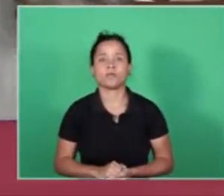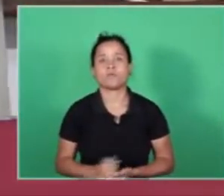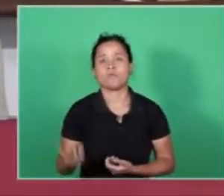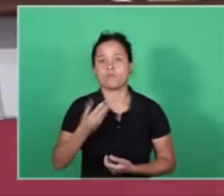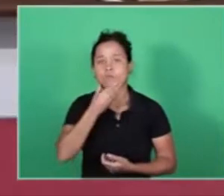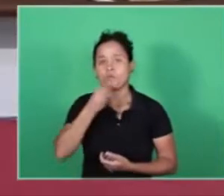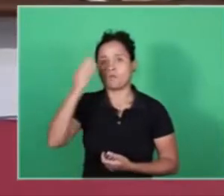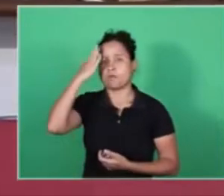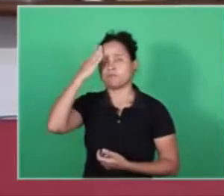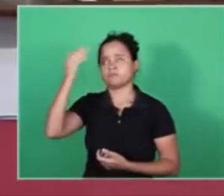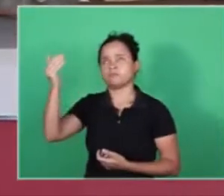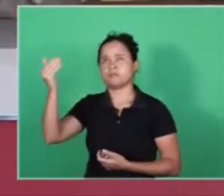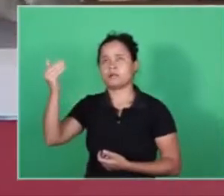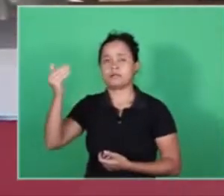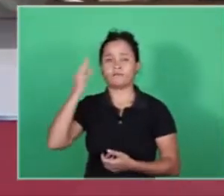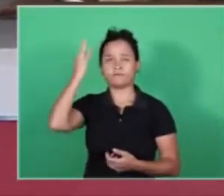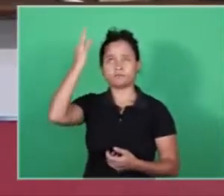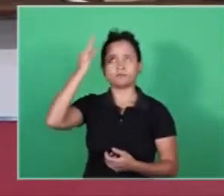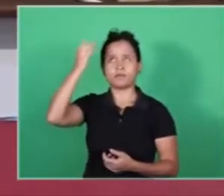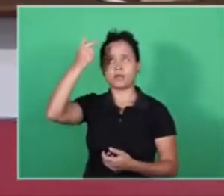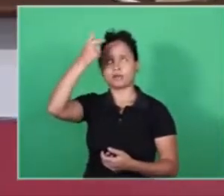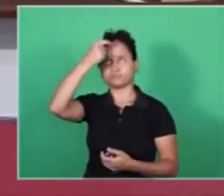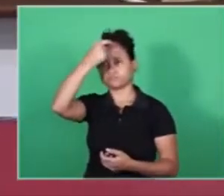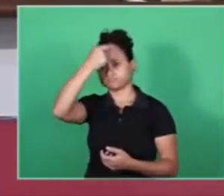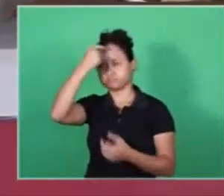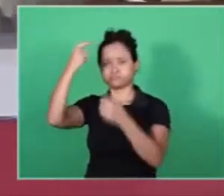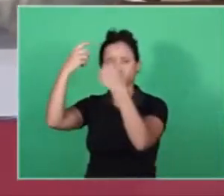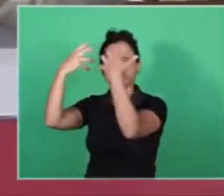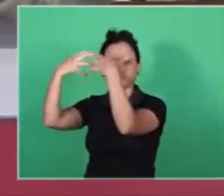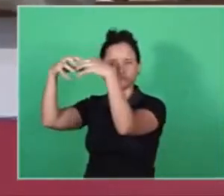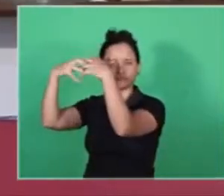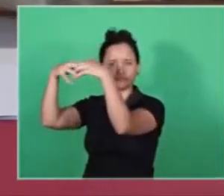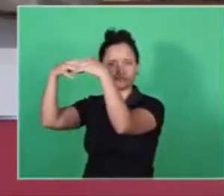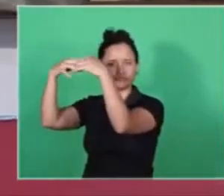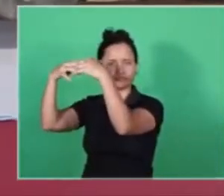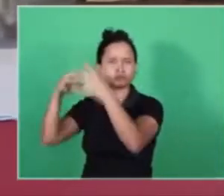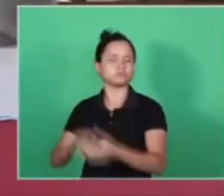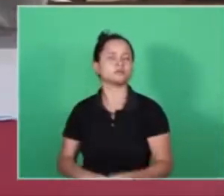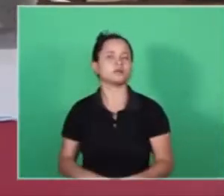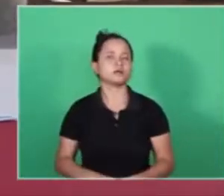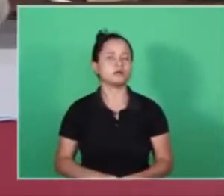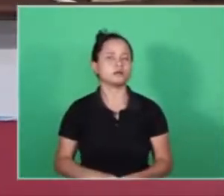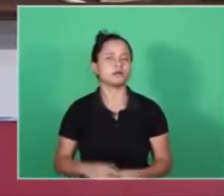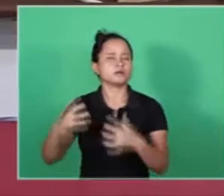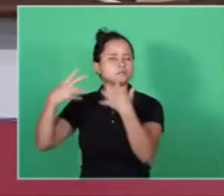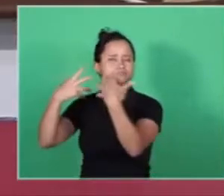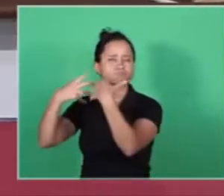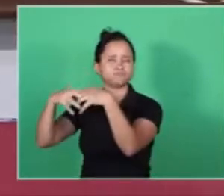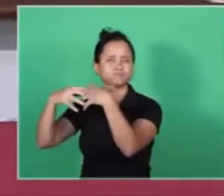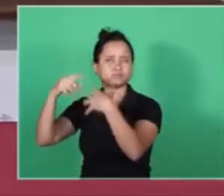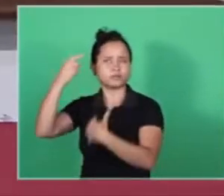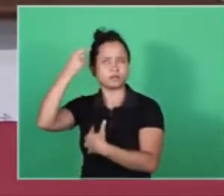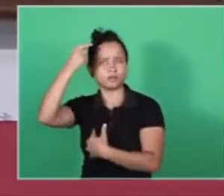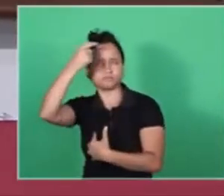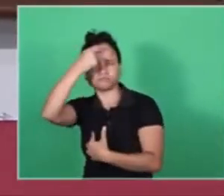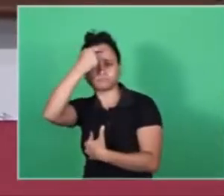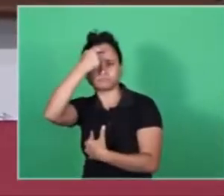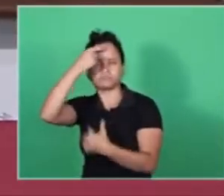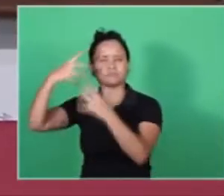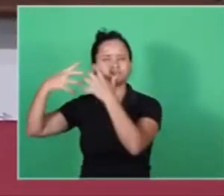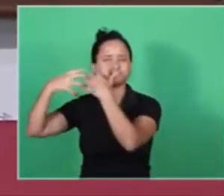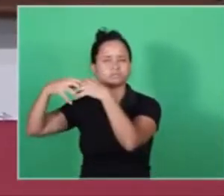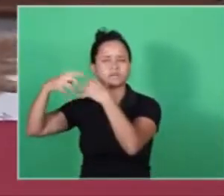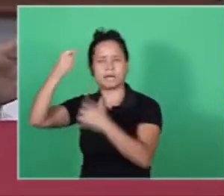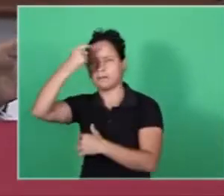his philosophy was about the mind. The word in German was his